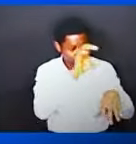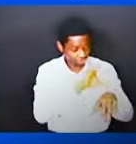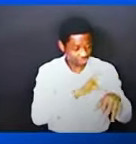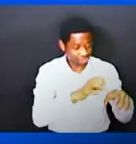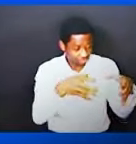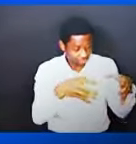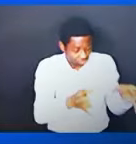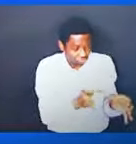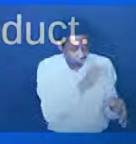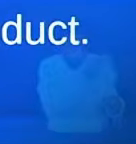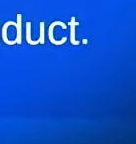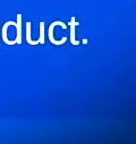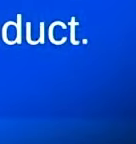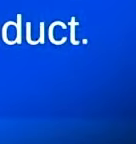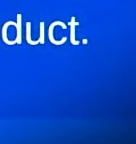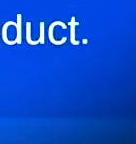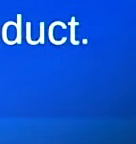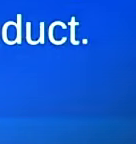conduct.